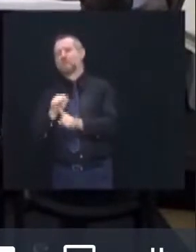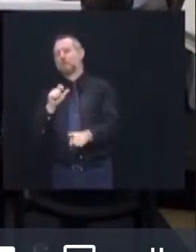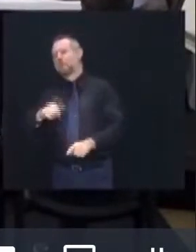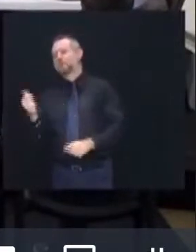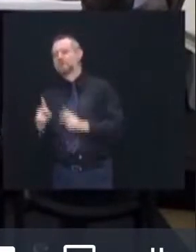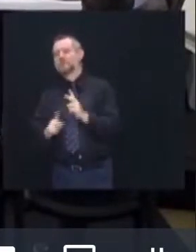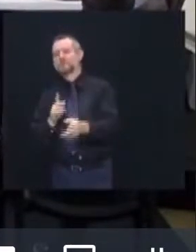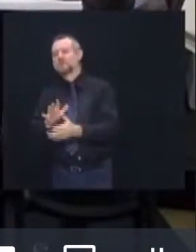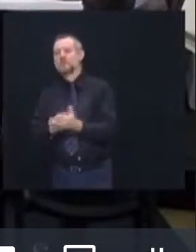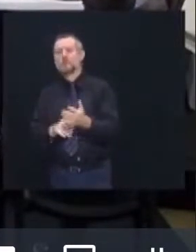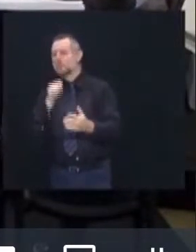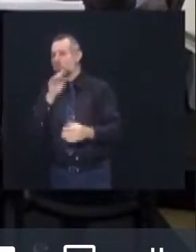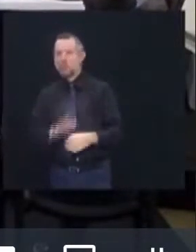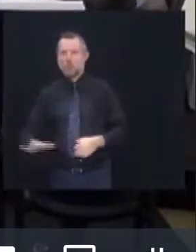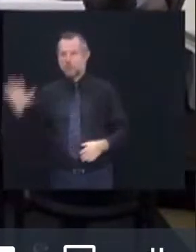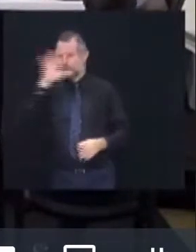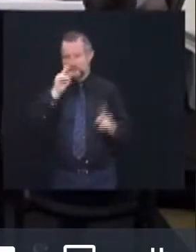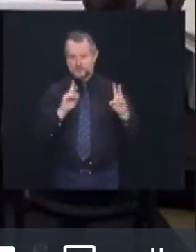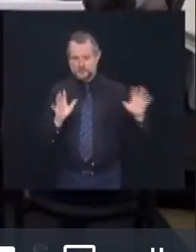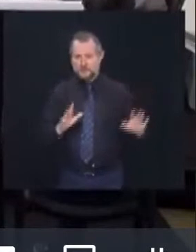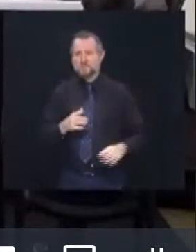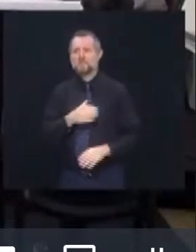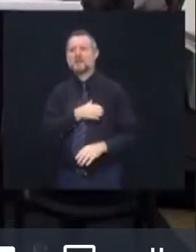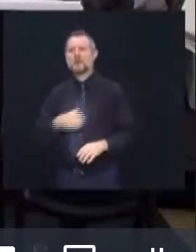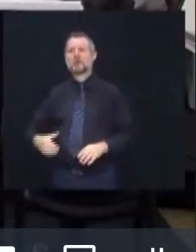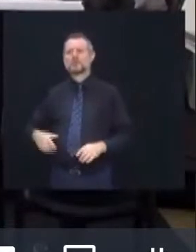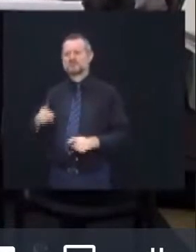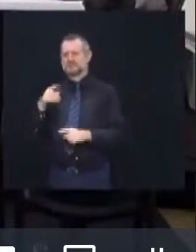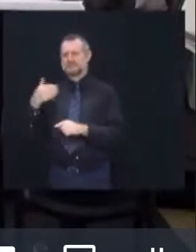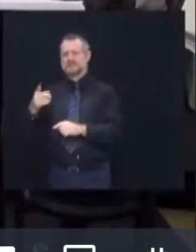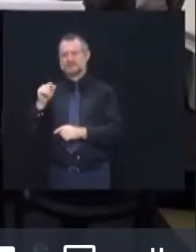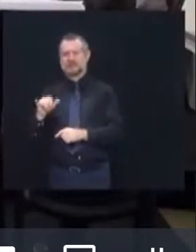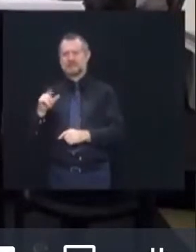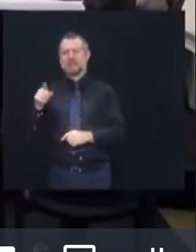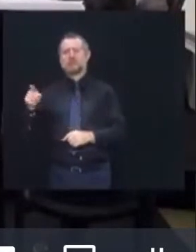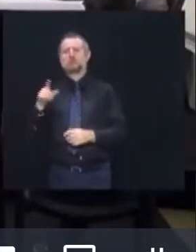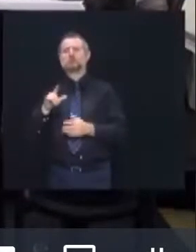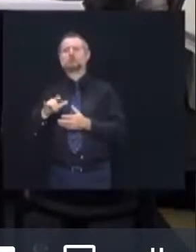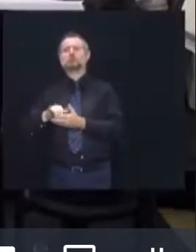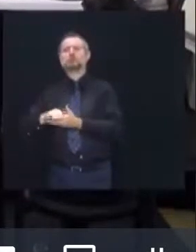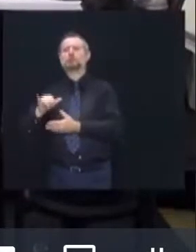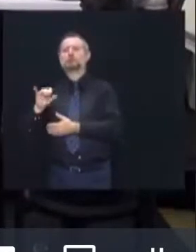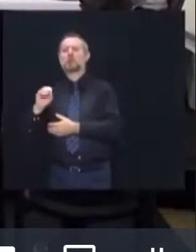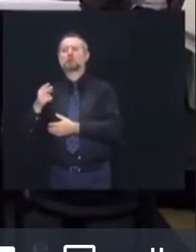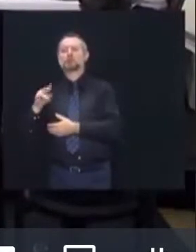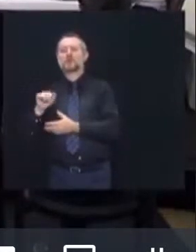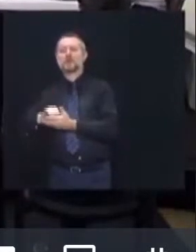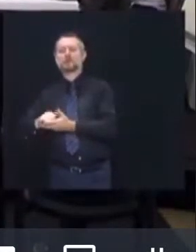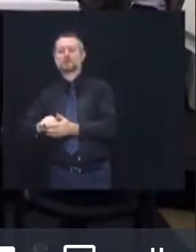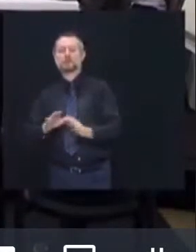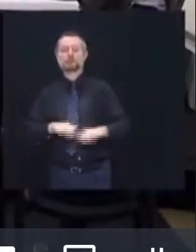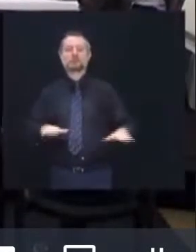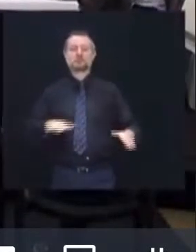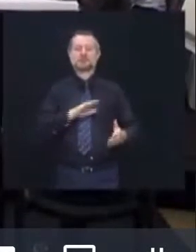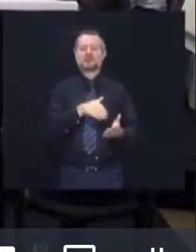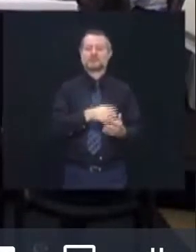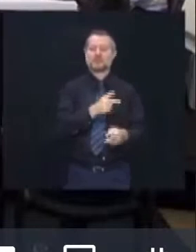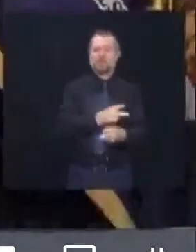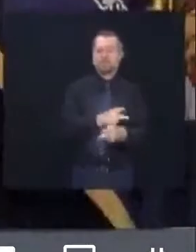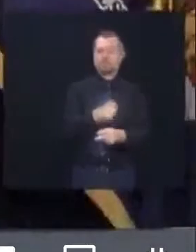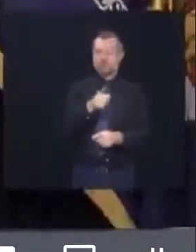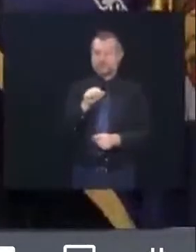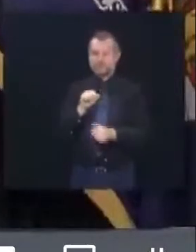day said there's some confusion about combination yeshiva childcare centers. Is someone getting fooled here?